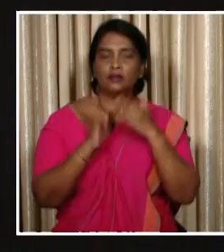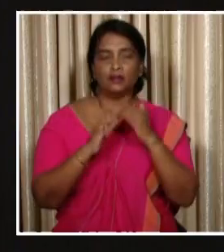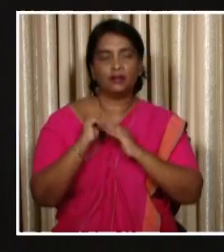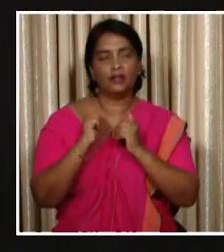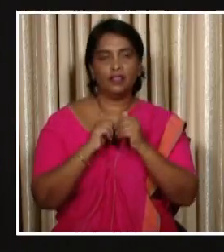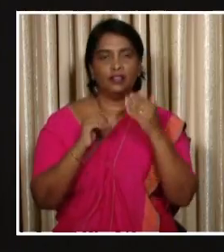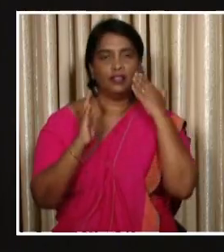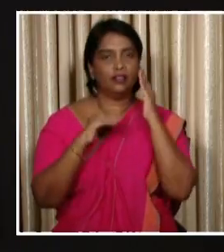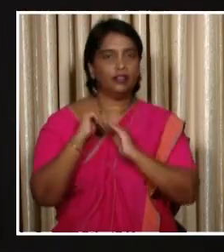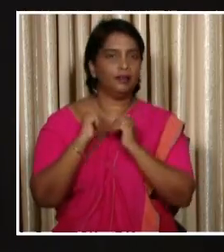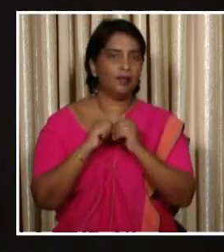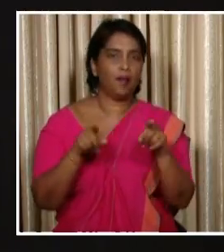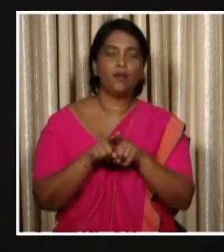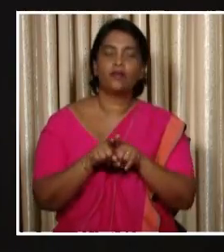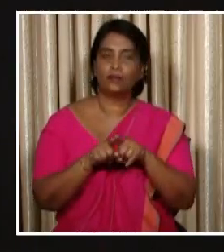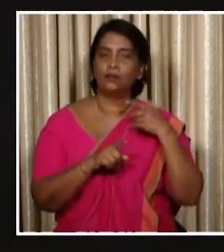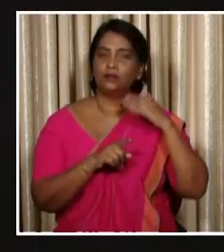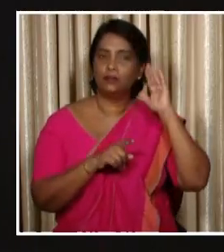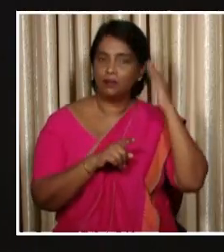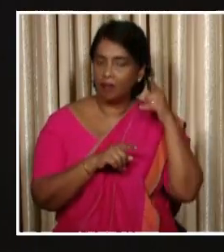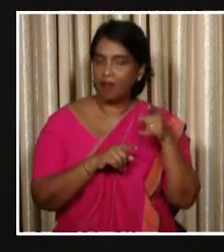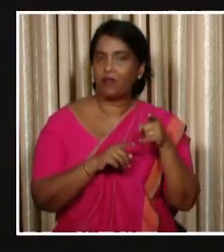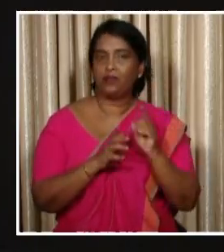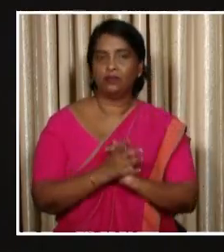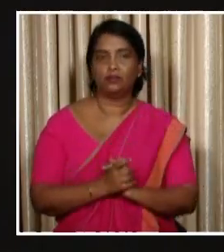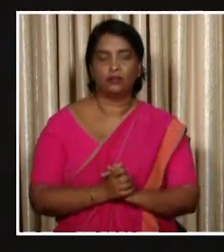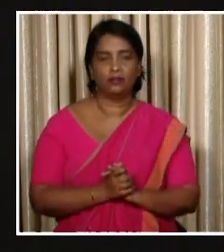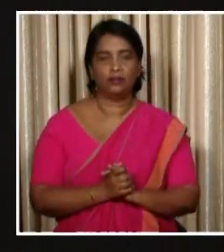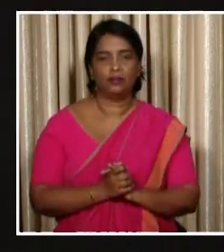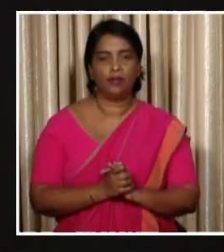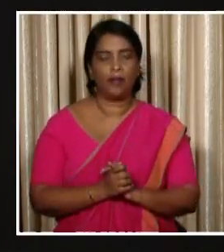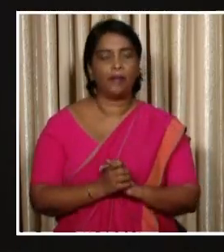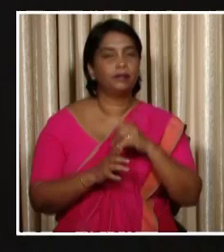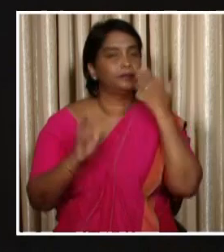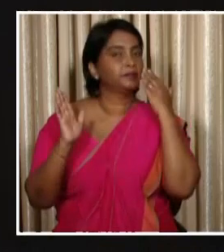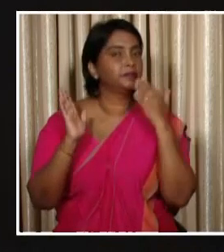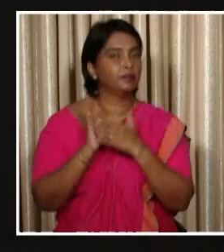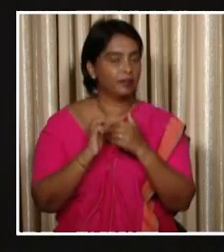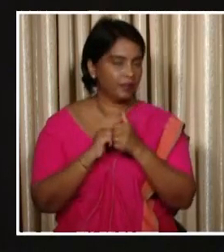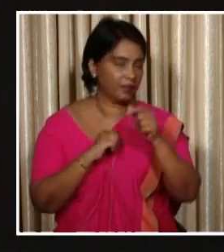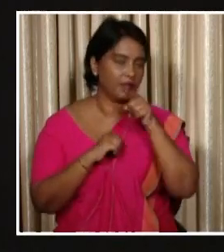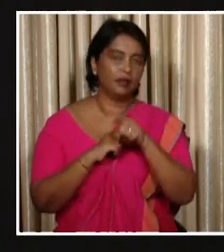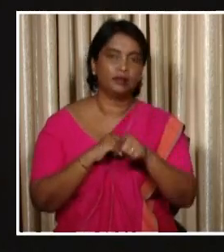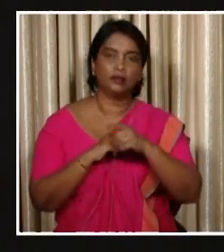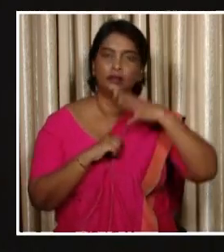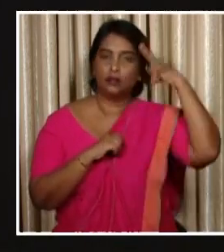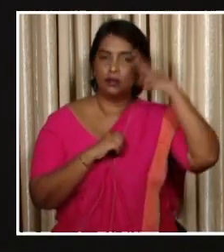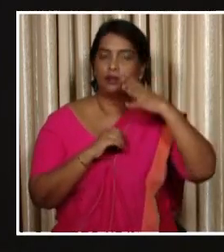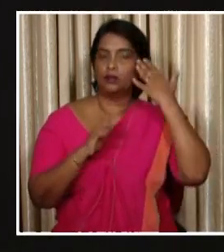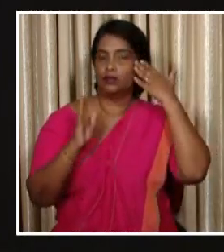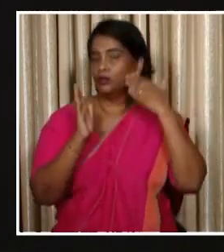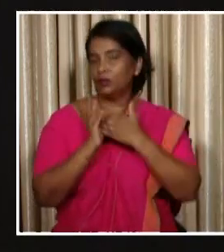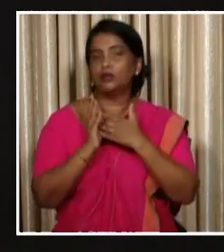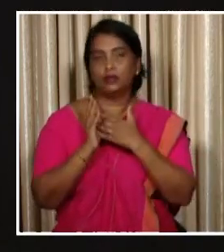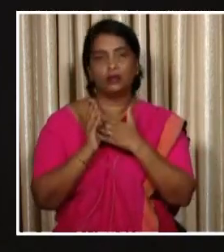the mother nation when we breathe. Based on those trends, we want to invite investors to come to Sri Lanka based on the